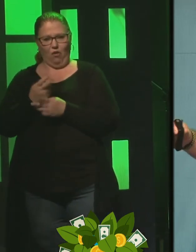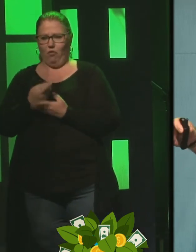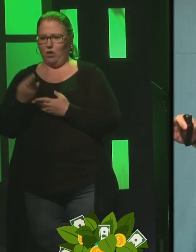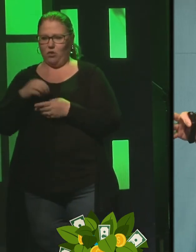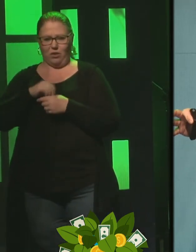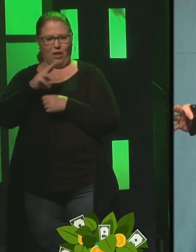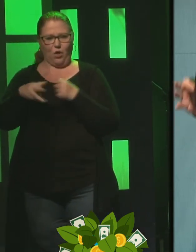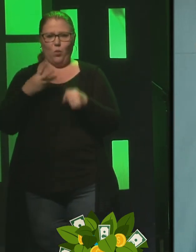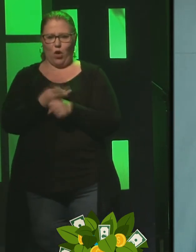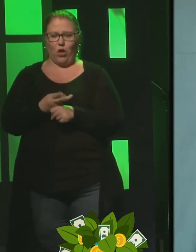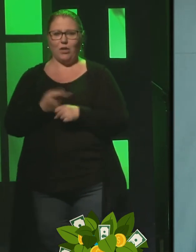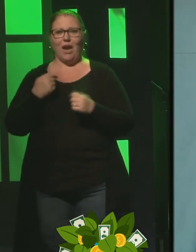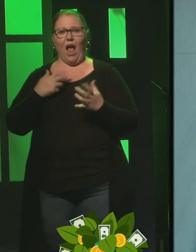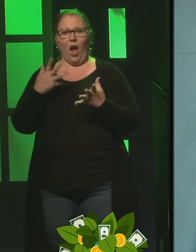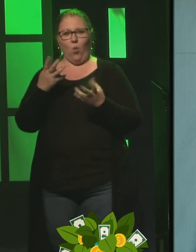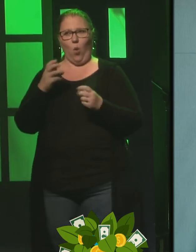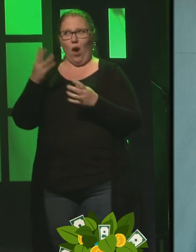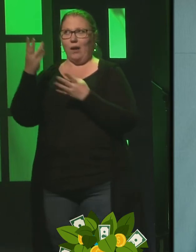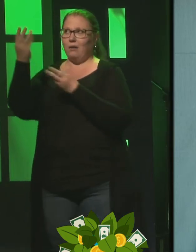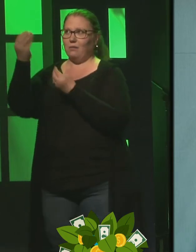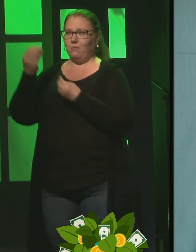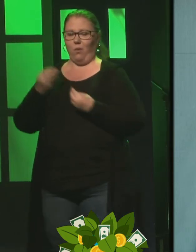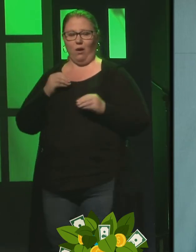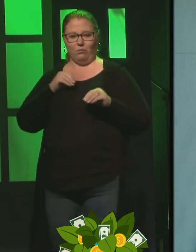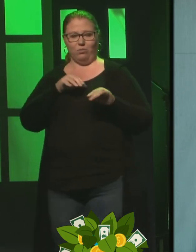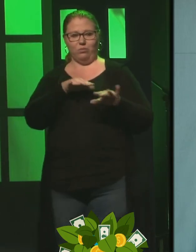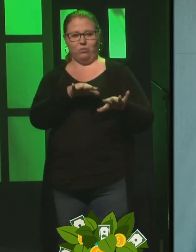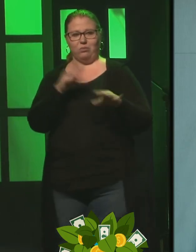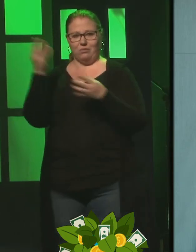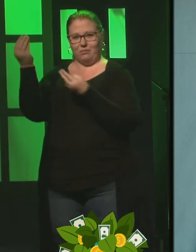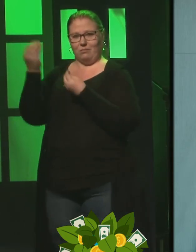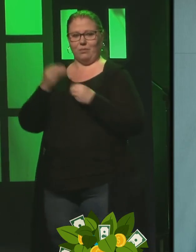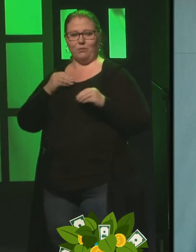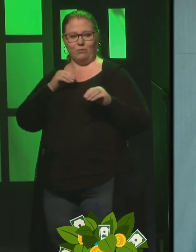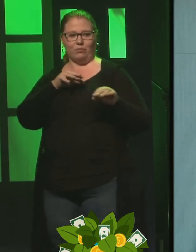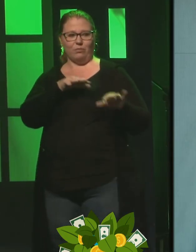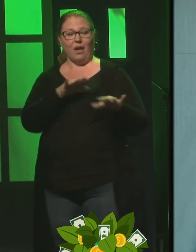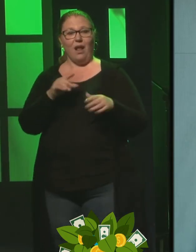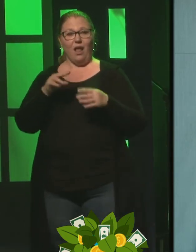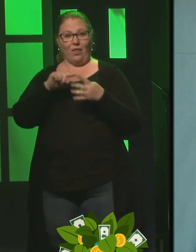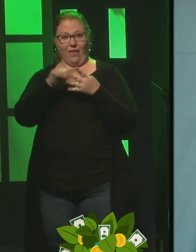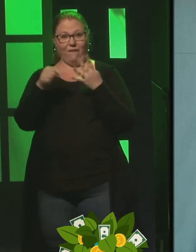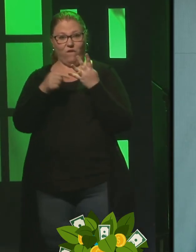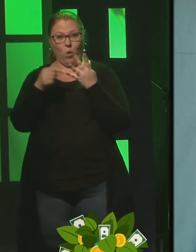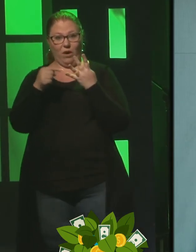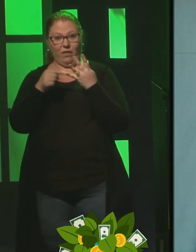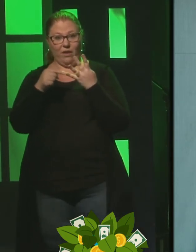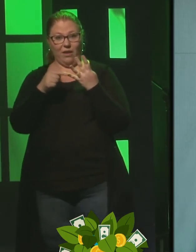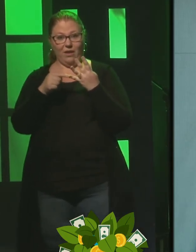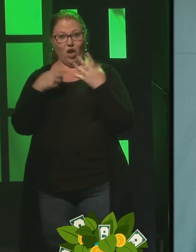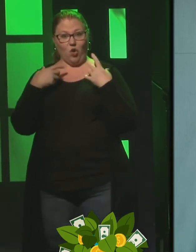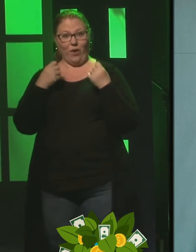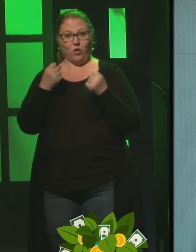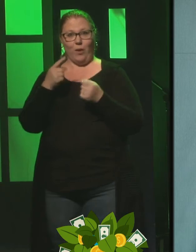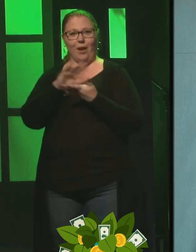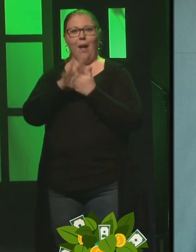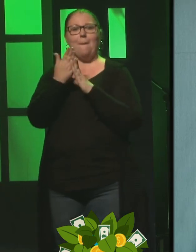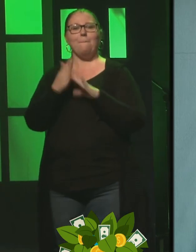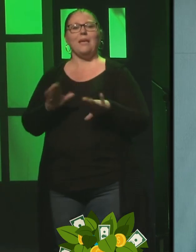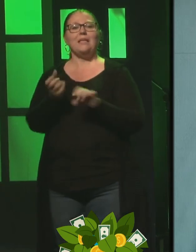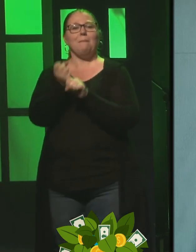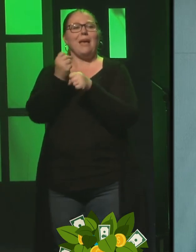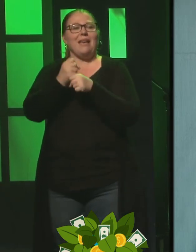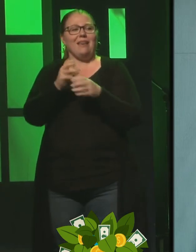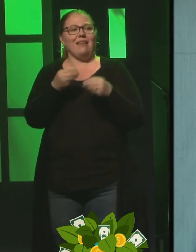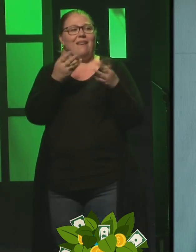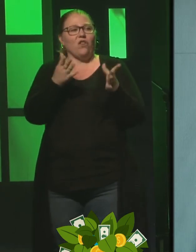world, and I want it to flow through me. And then I'm calling this fourth courageous one. This is a big one, a peacemaking giver.